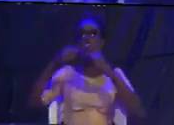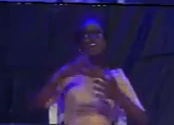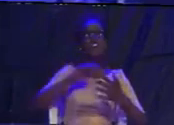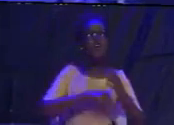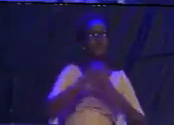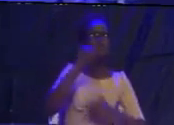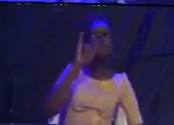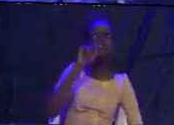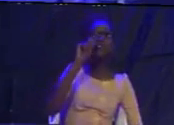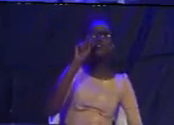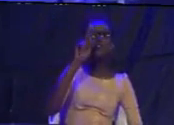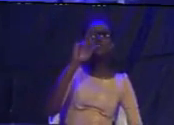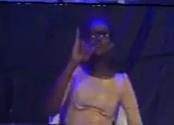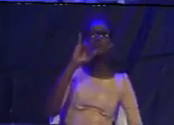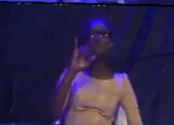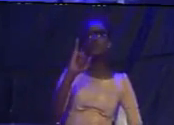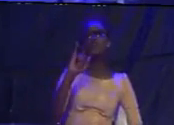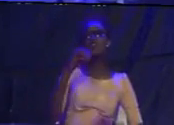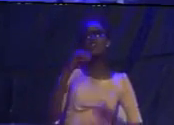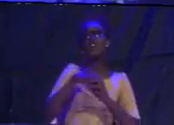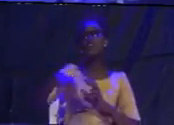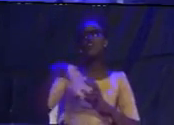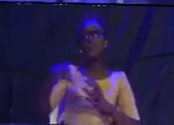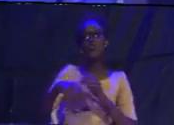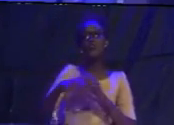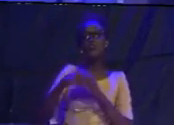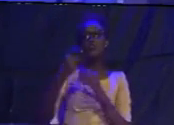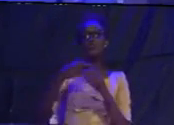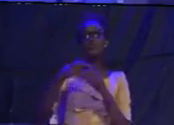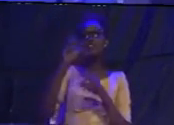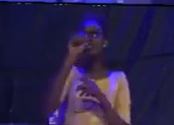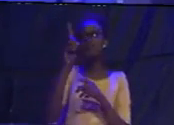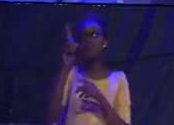They would travel from Khartoum in Sudan and through Ituri, Congo.